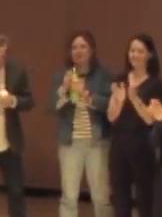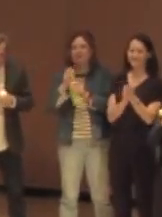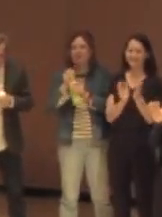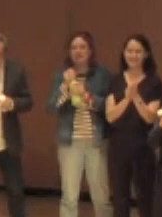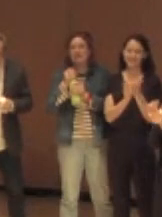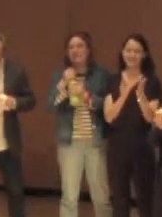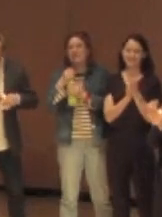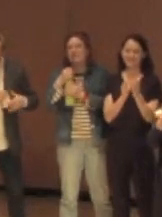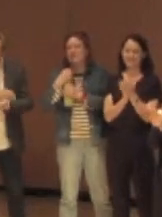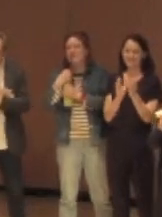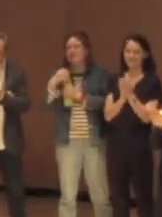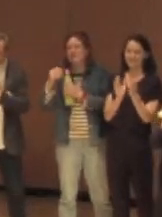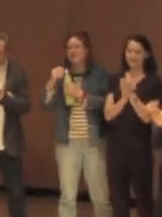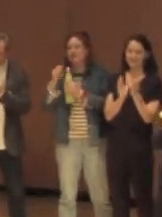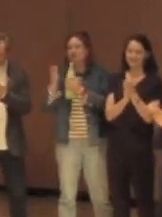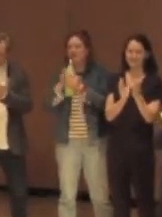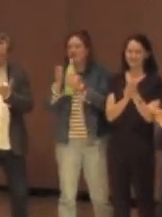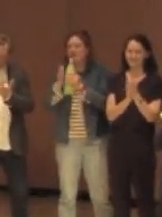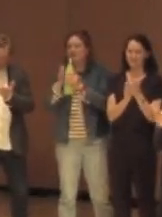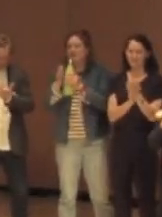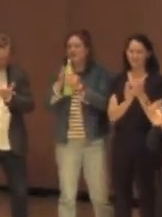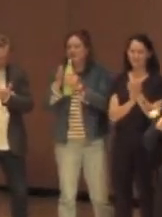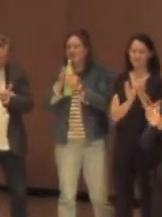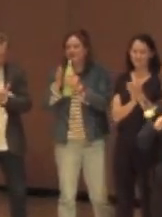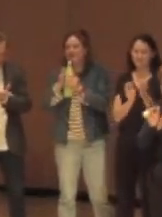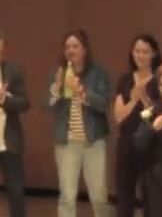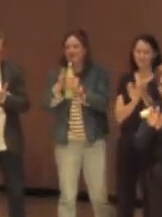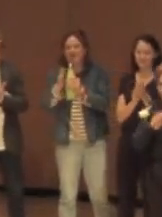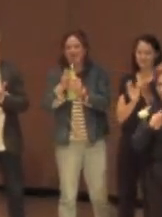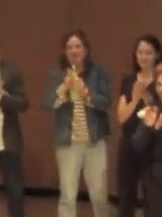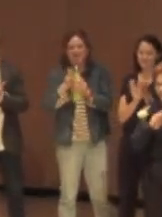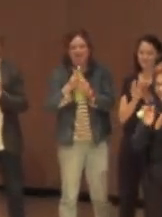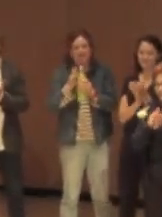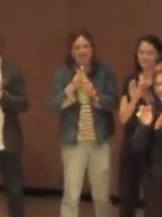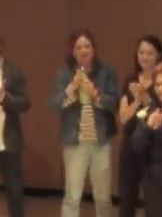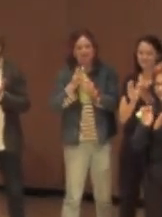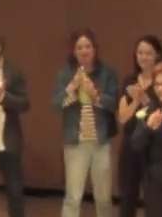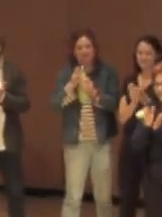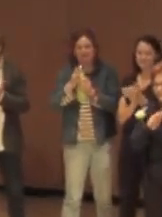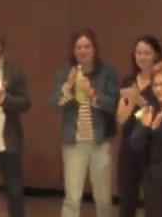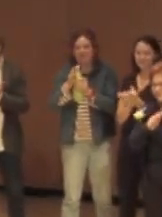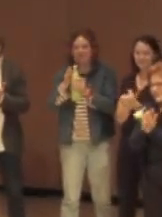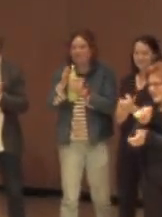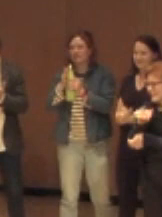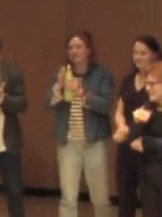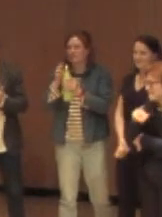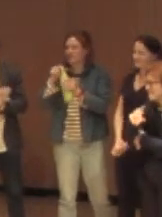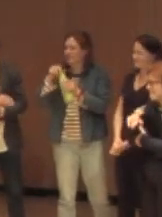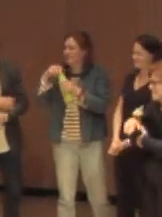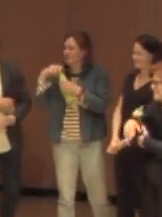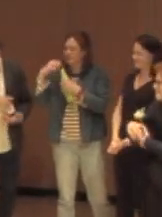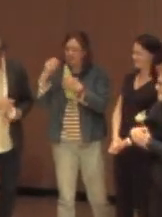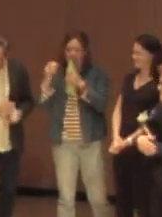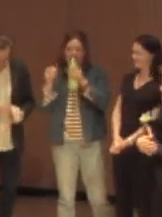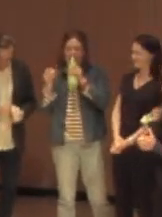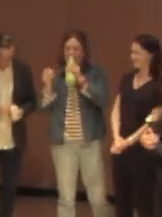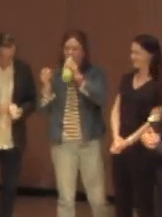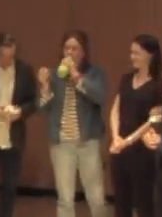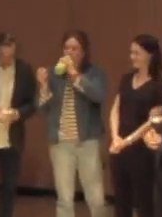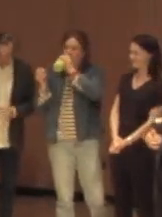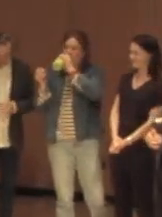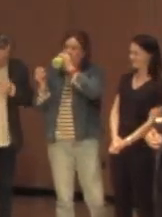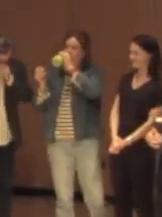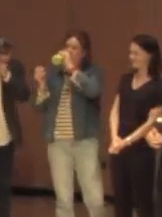kenka and seagull Center for having us thank you all for being here